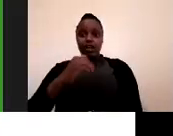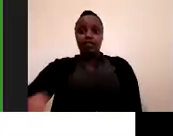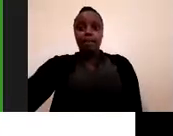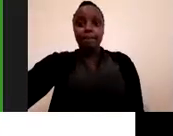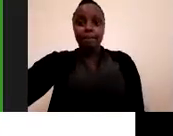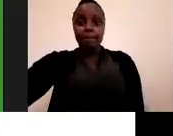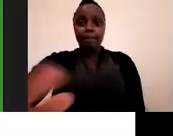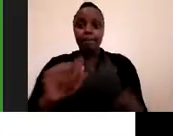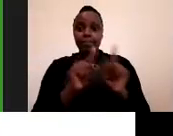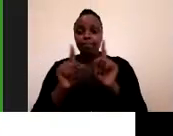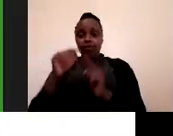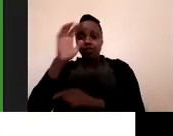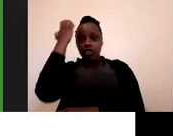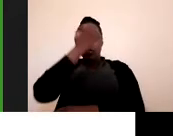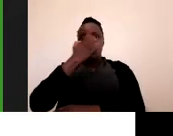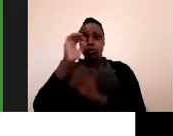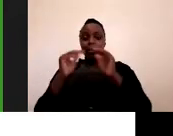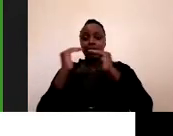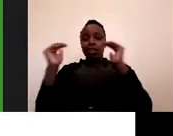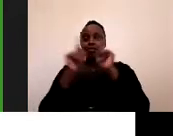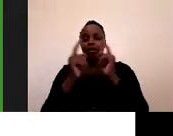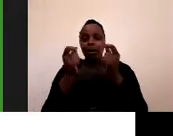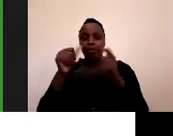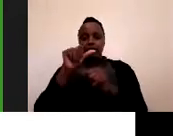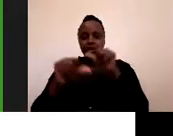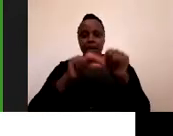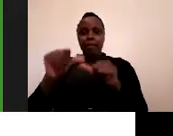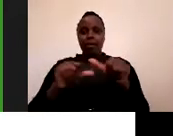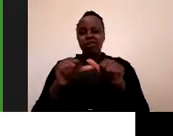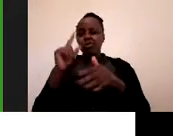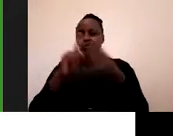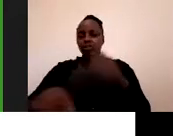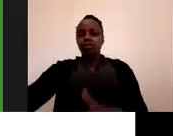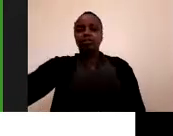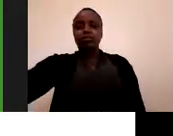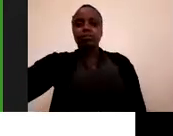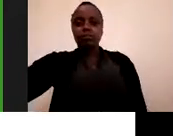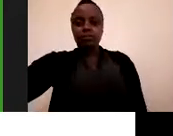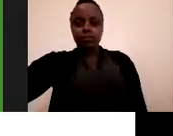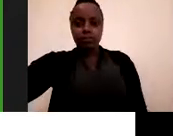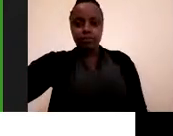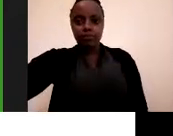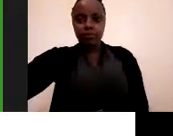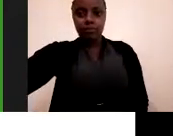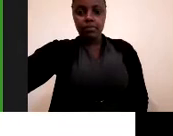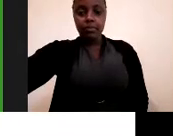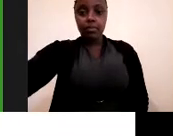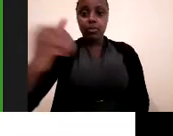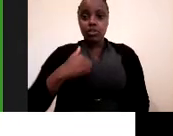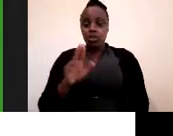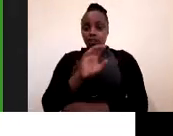nowadays at European level, a bit of a glance on what are the trends for the imports into the EU, and I